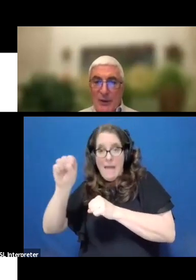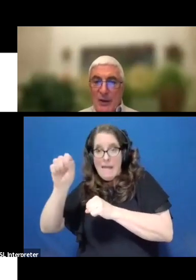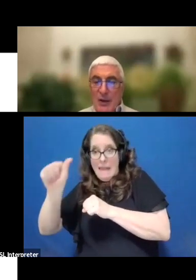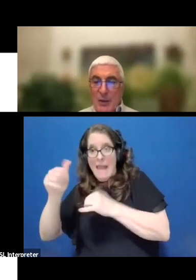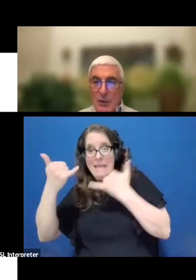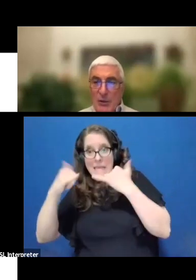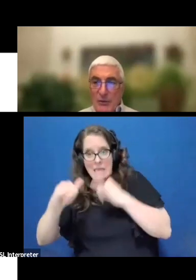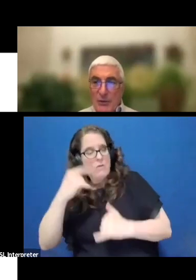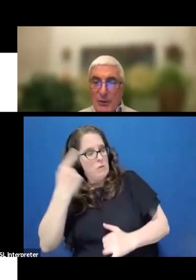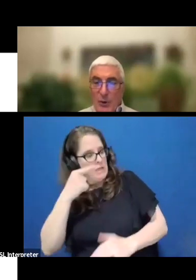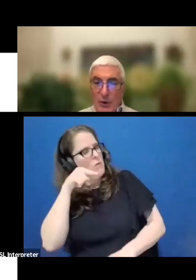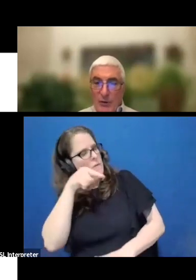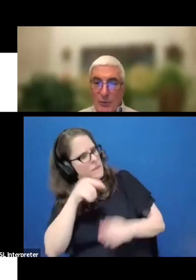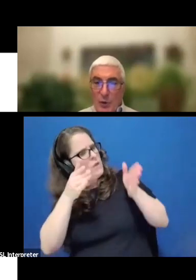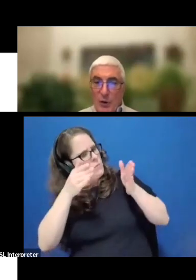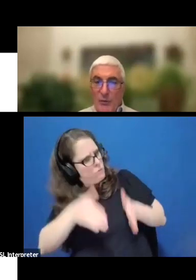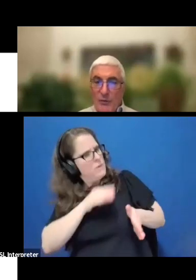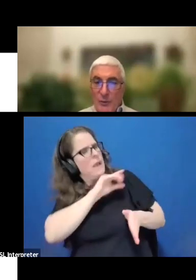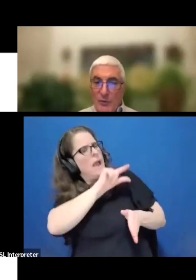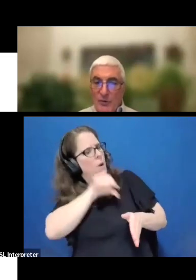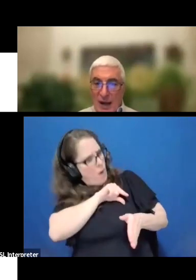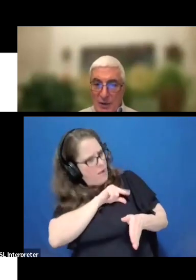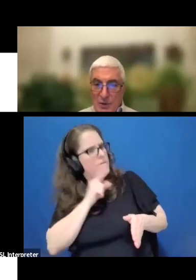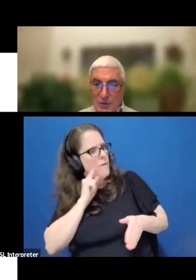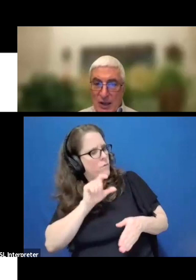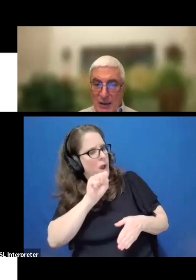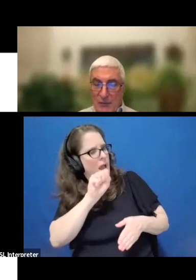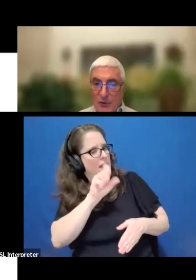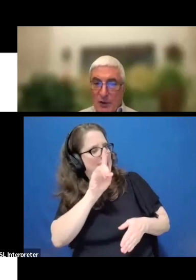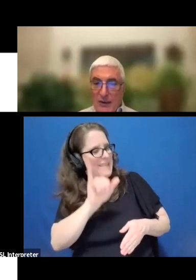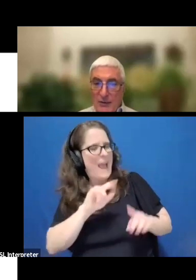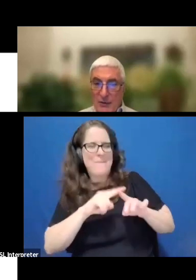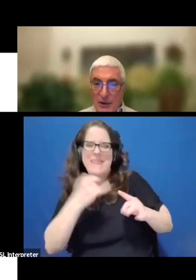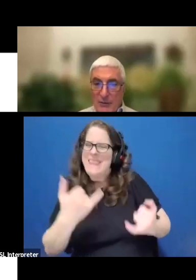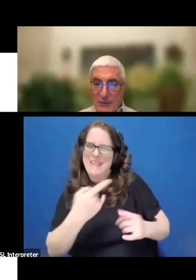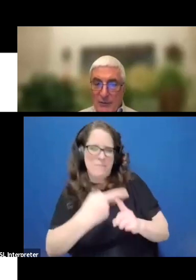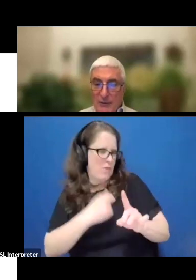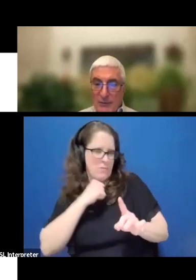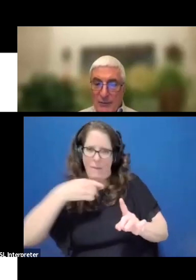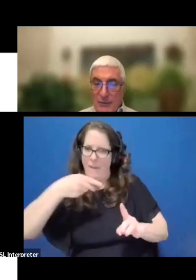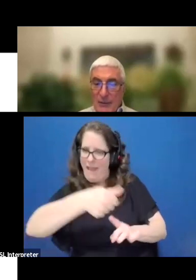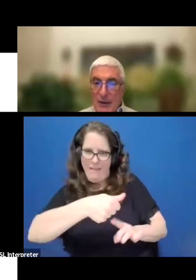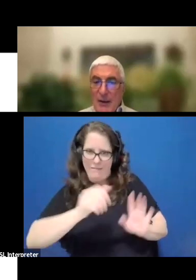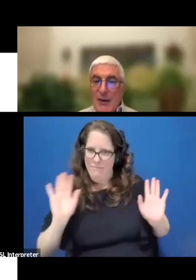month because their earnings were substantial gainful activity.